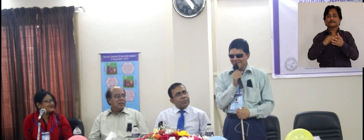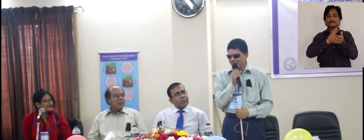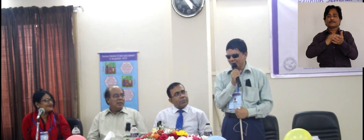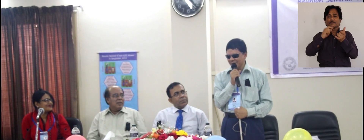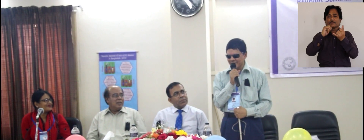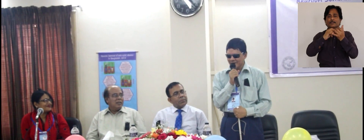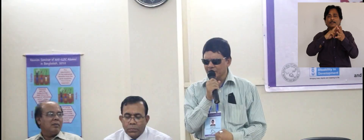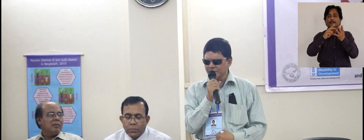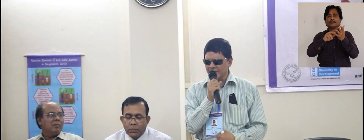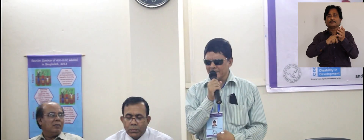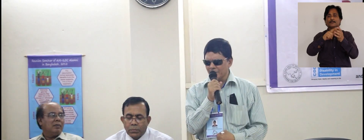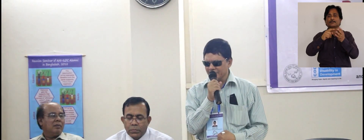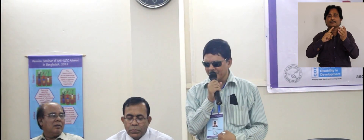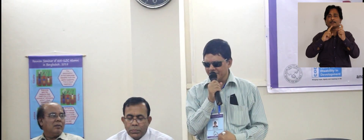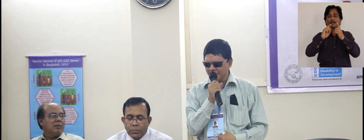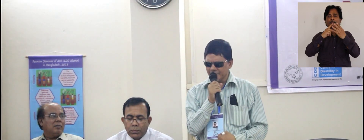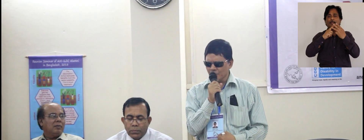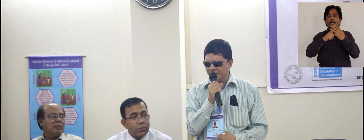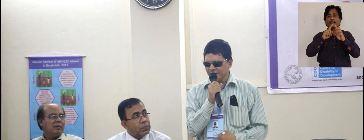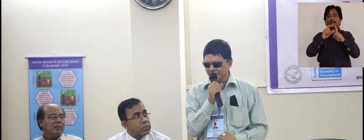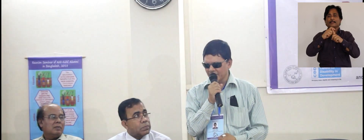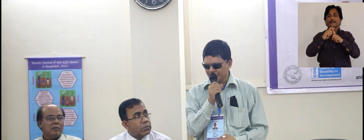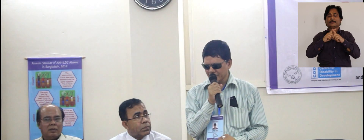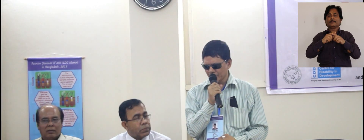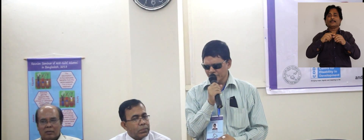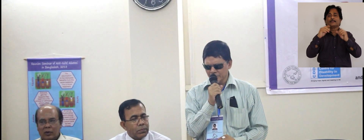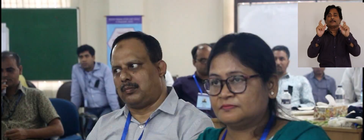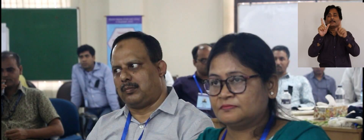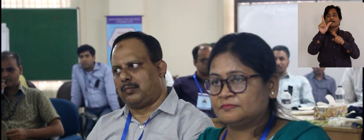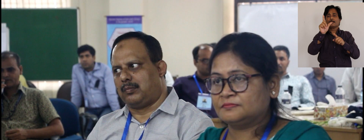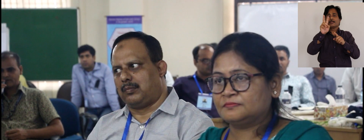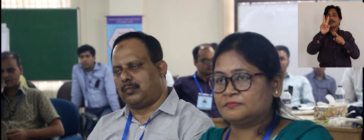Muhammad Saeedul Haq, ED of Burdo, chaired the session.